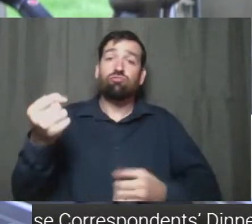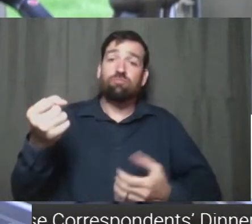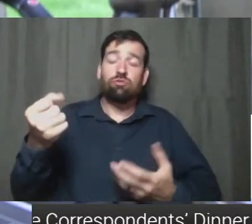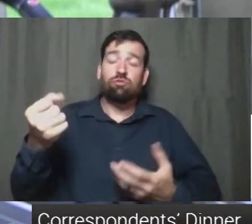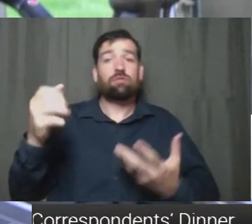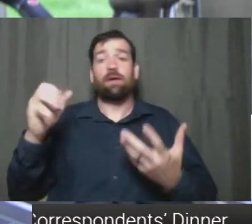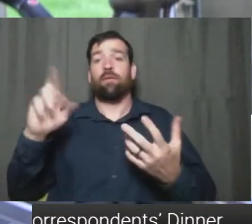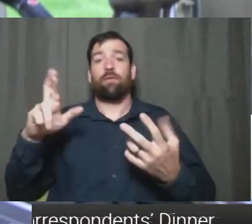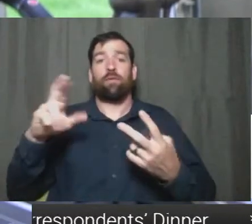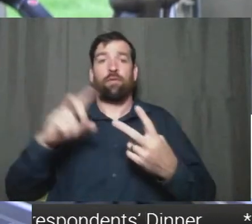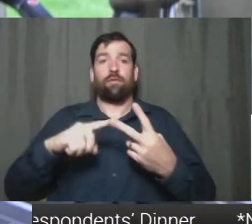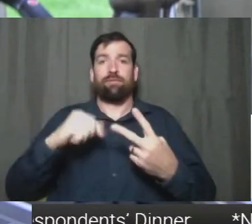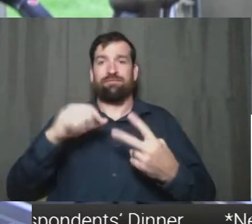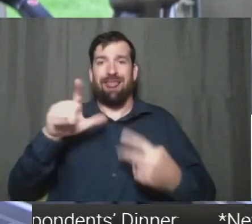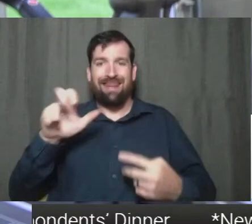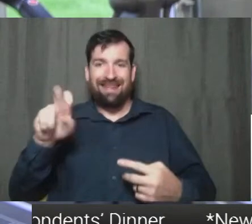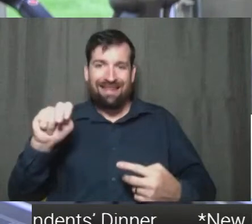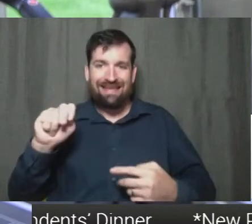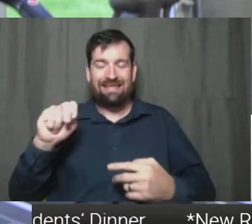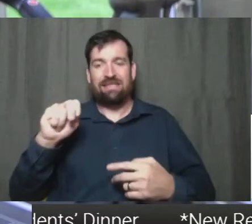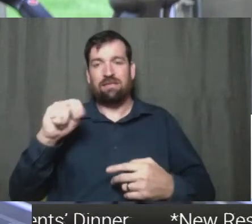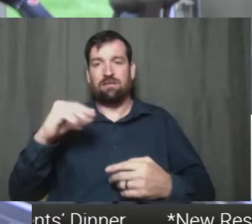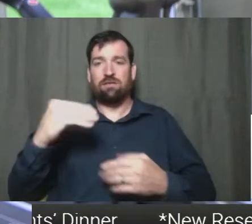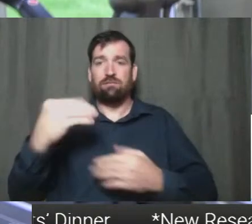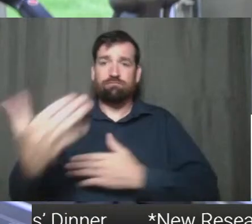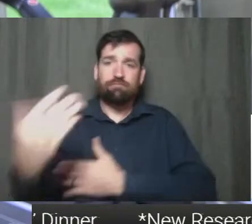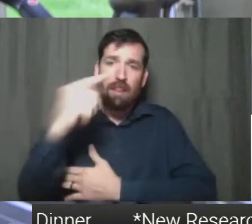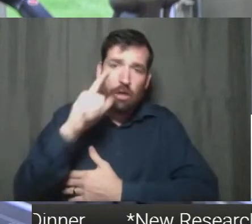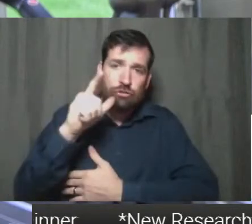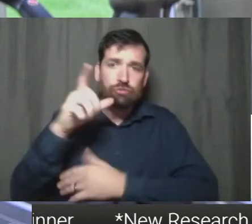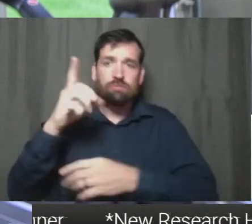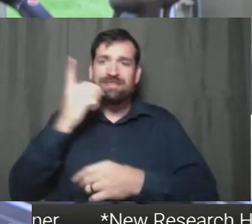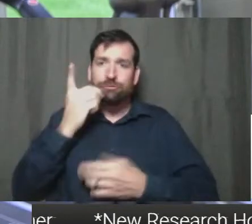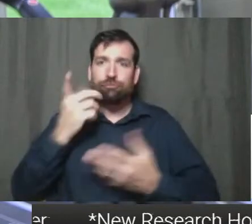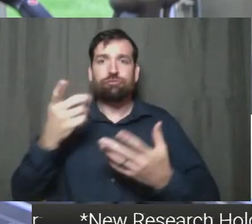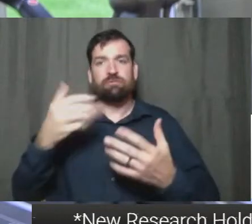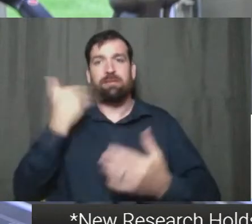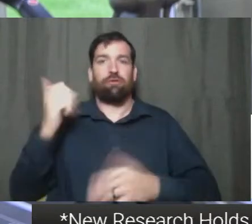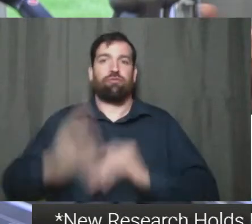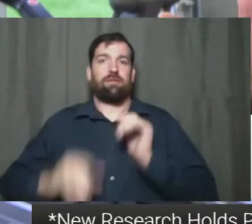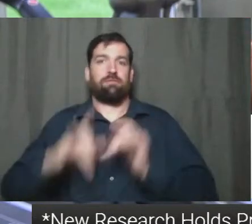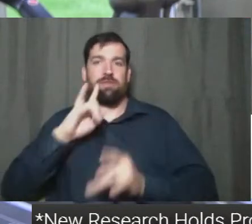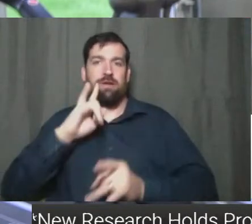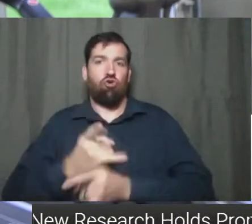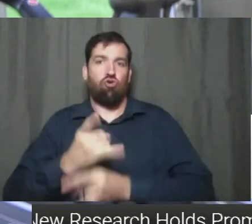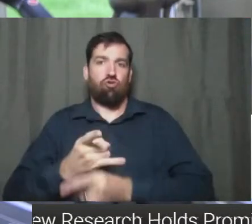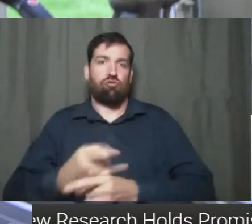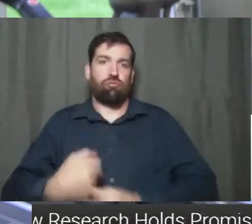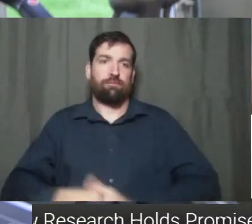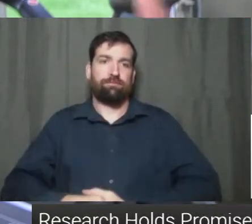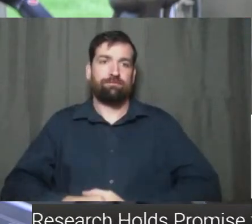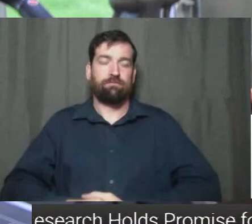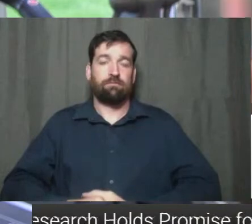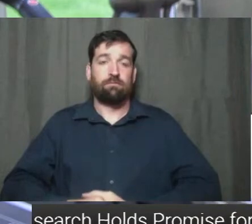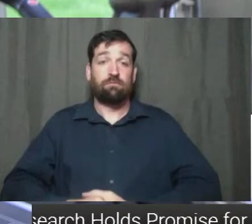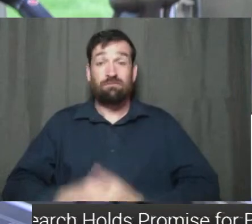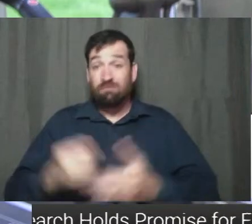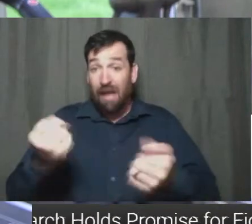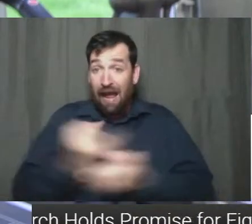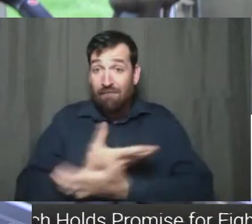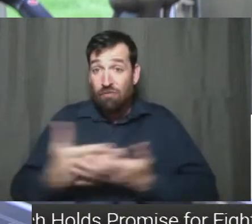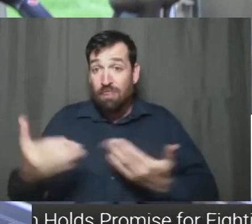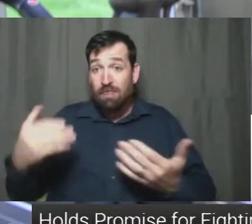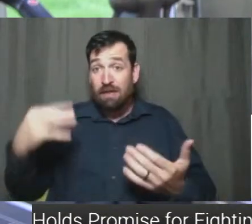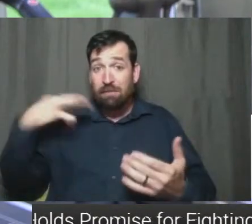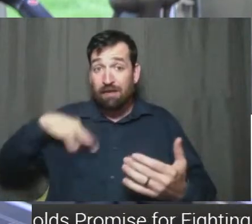lunch, or dinner after a workout is going to be far more beneficial than drinking alcohol. So does everything have some benefits? I'm sure